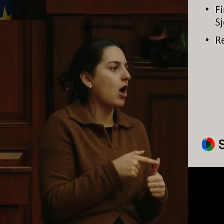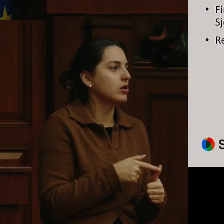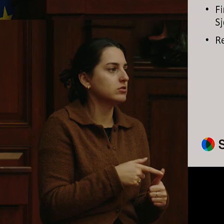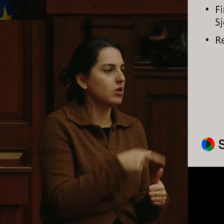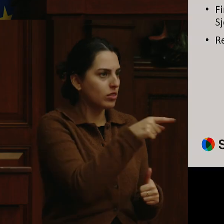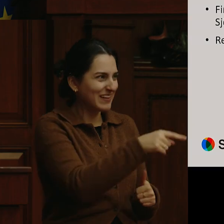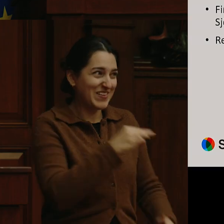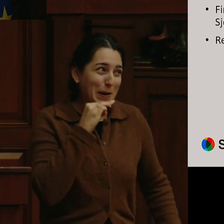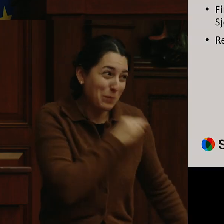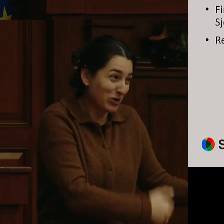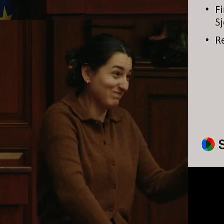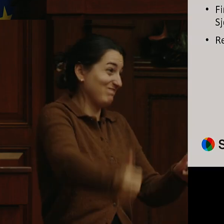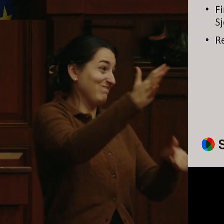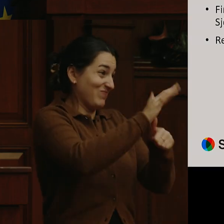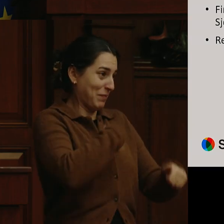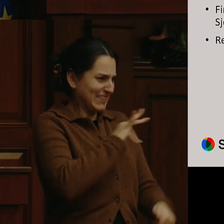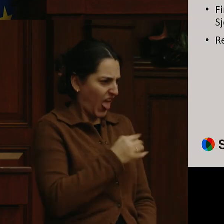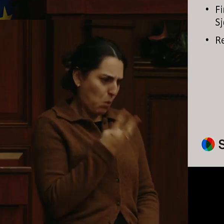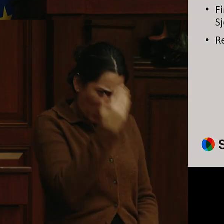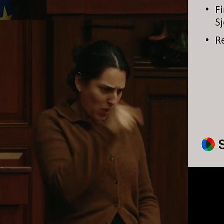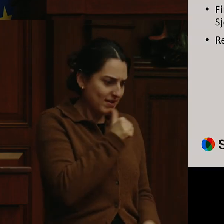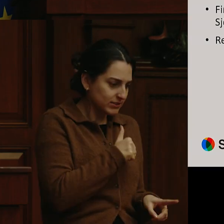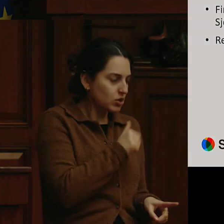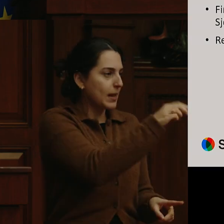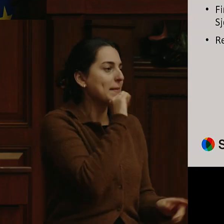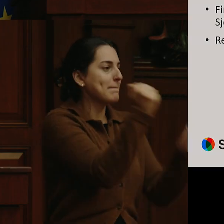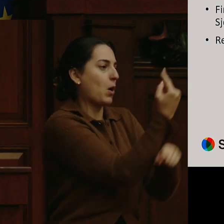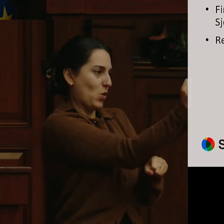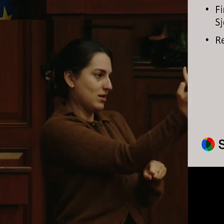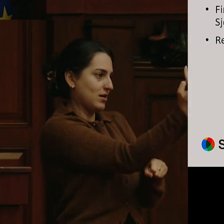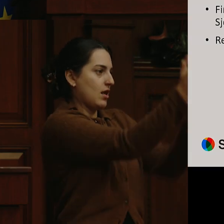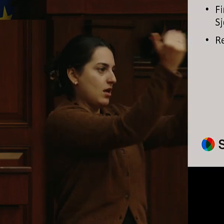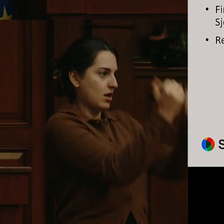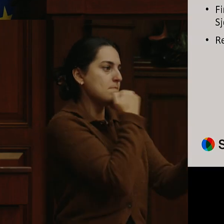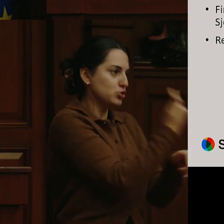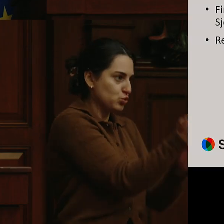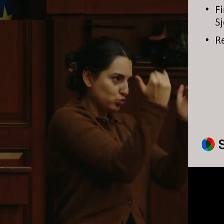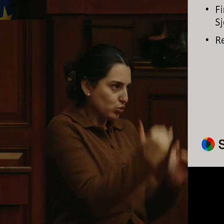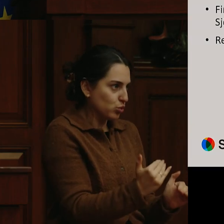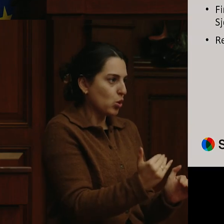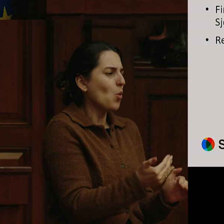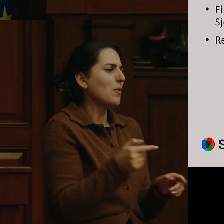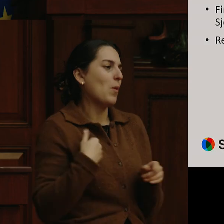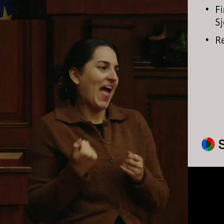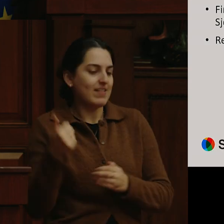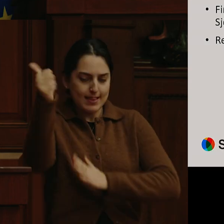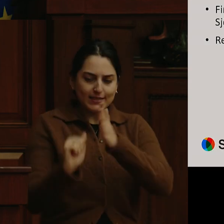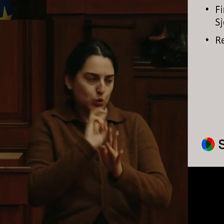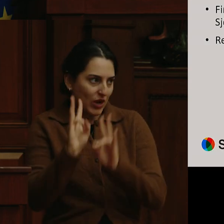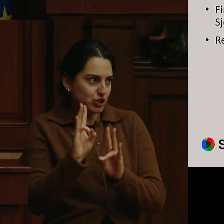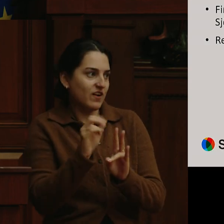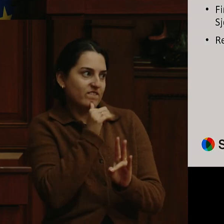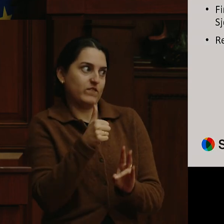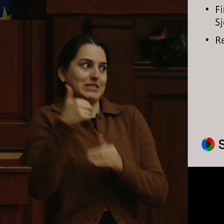the most important thing to answer, then you'll rank that one and you'll so on. We'll give you the list of questions that have come from the